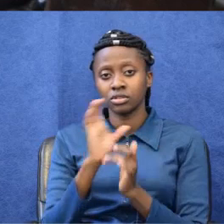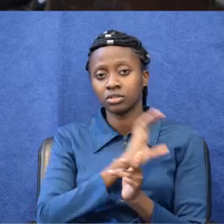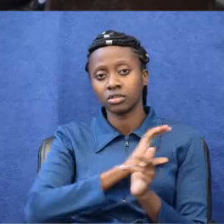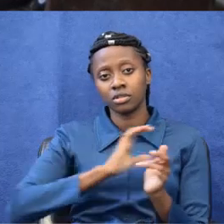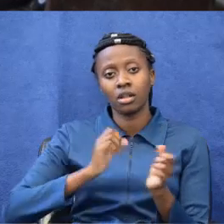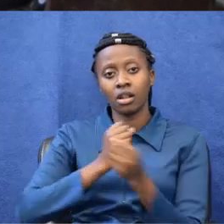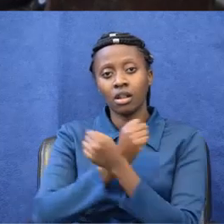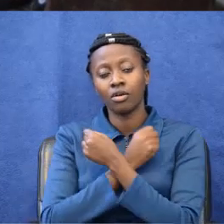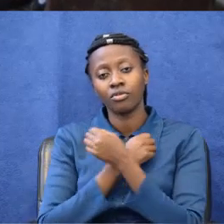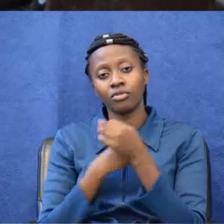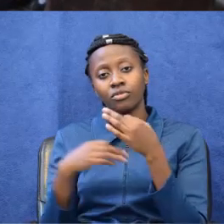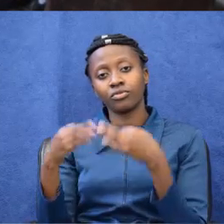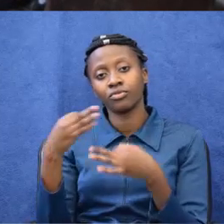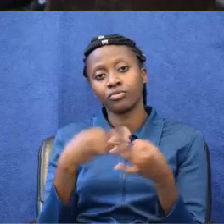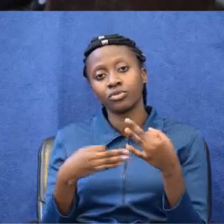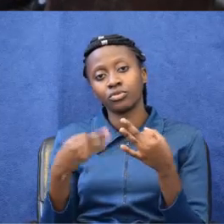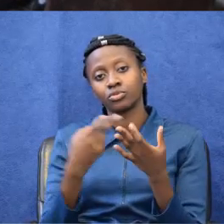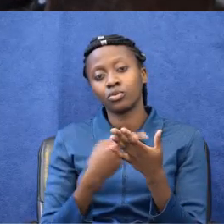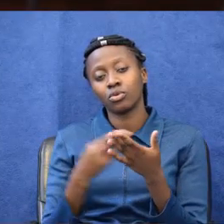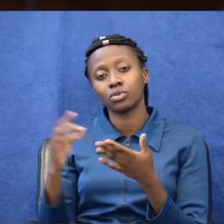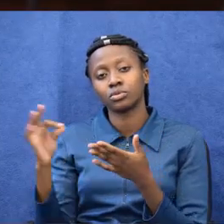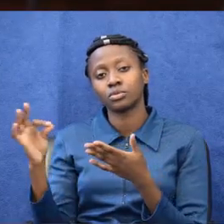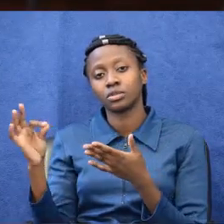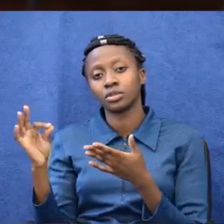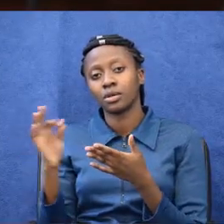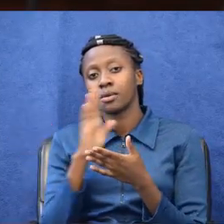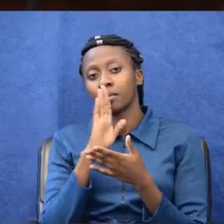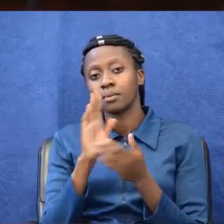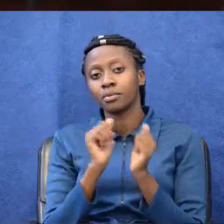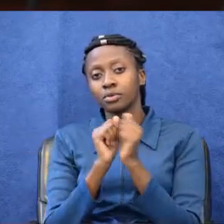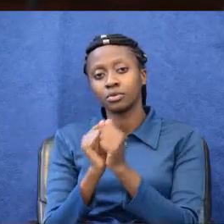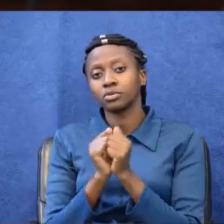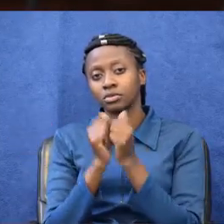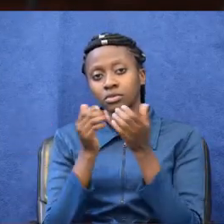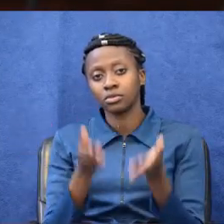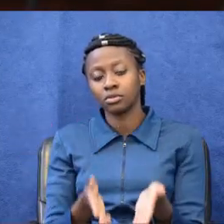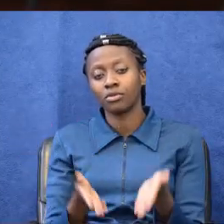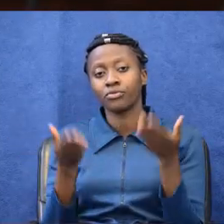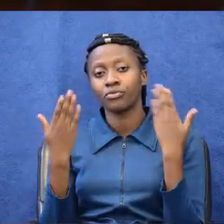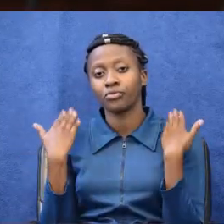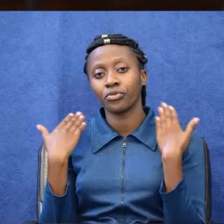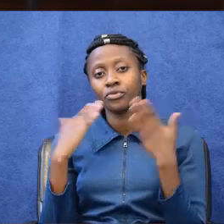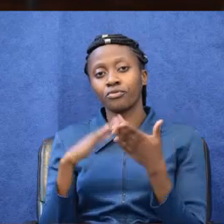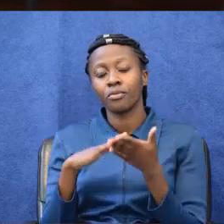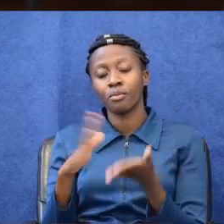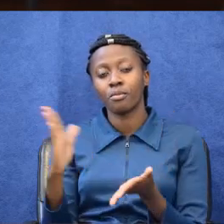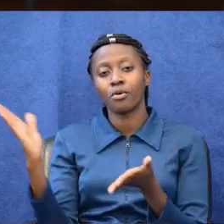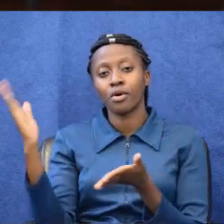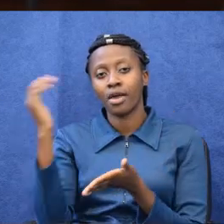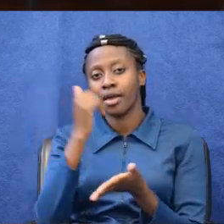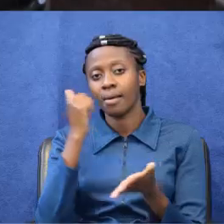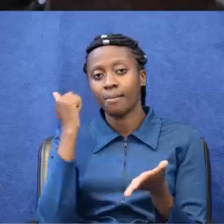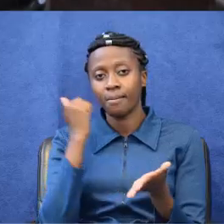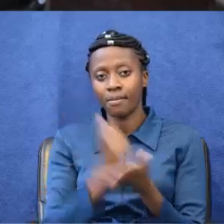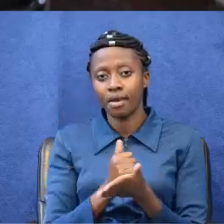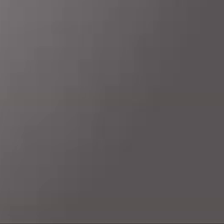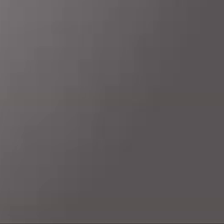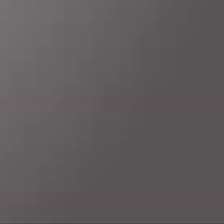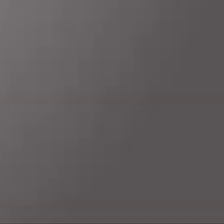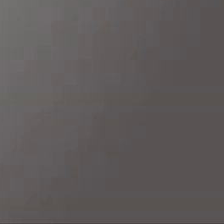of God and the fellowship of the Holy Spirit be with us now and forevermore. Amen. Amen.